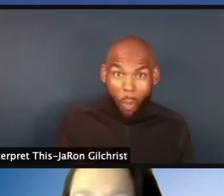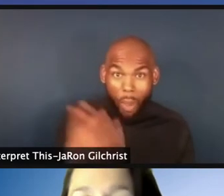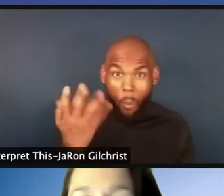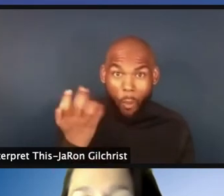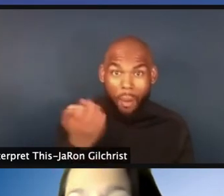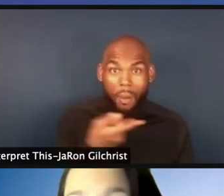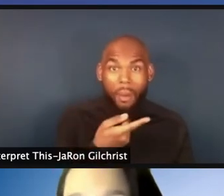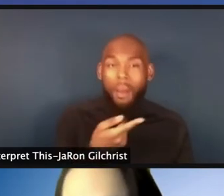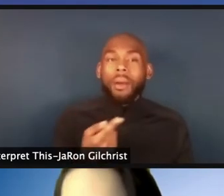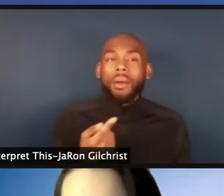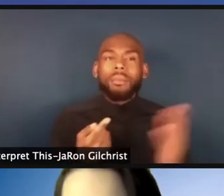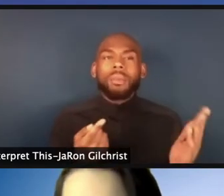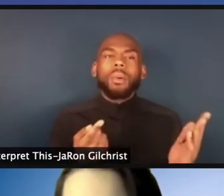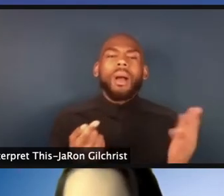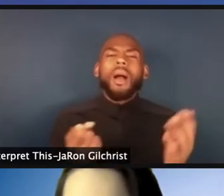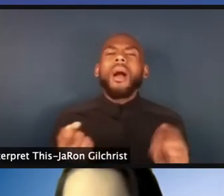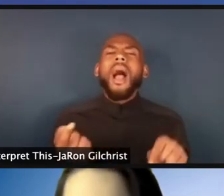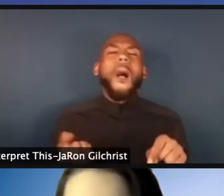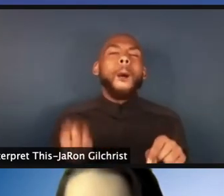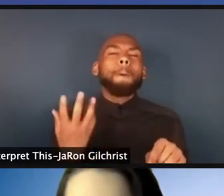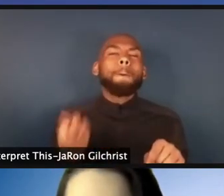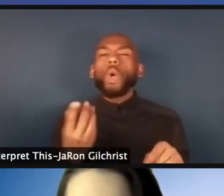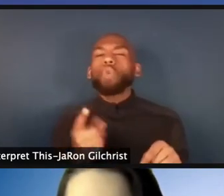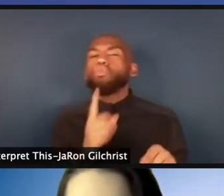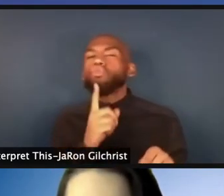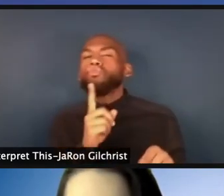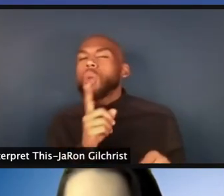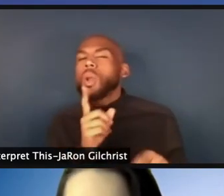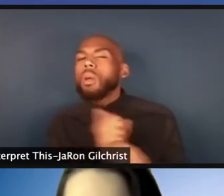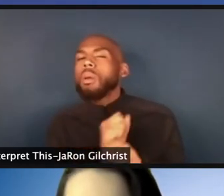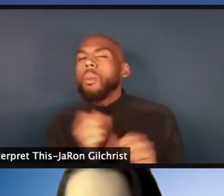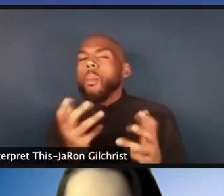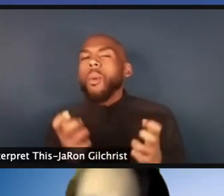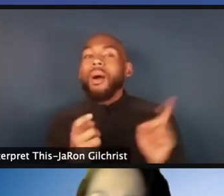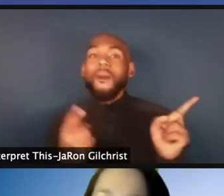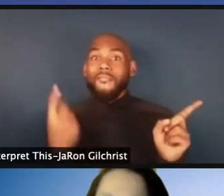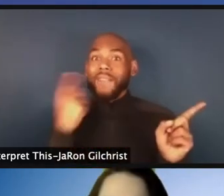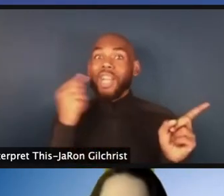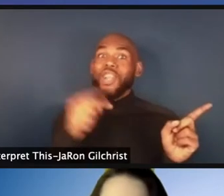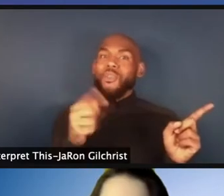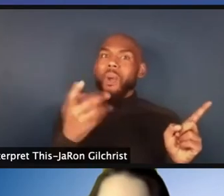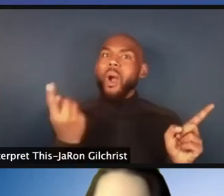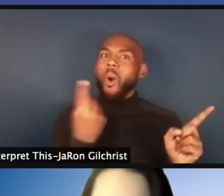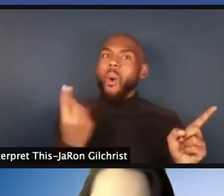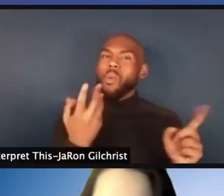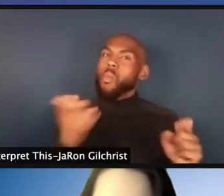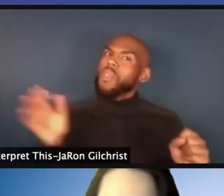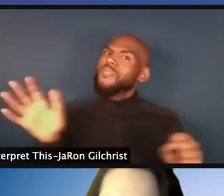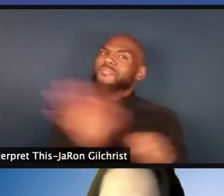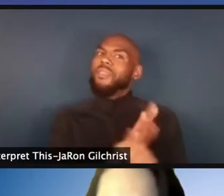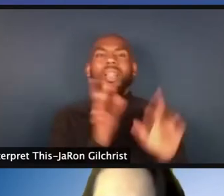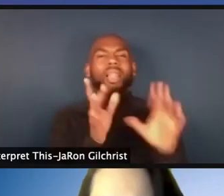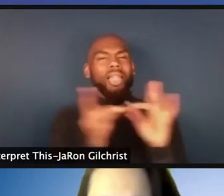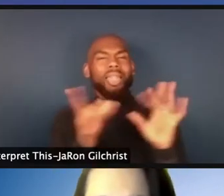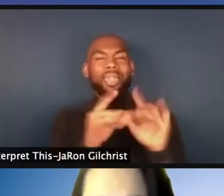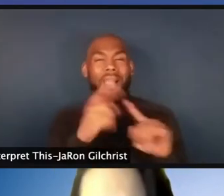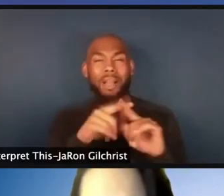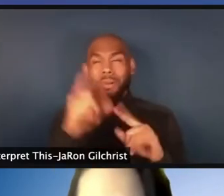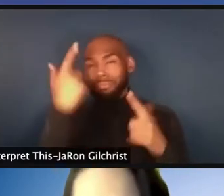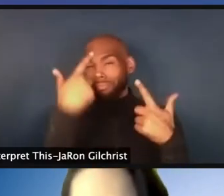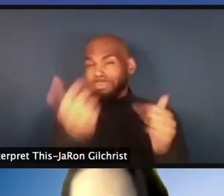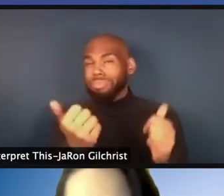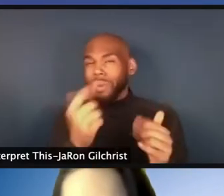Whatever. How much do you actually want, Sophie? I mean, I from you, I always want the full deal, but however much you feel like it's